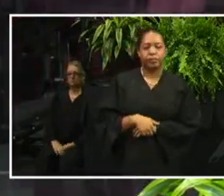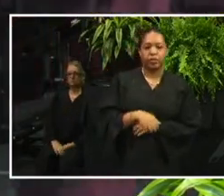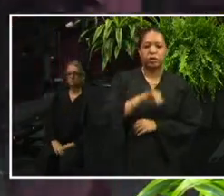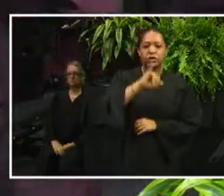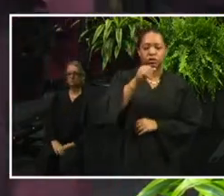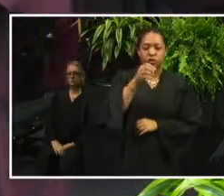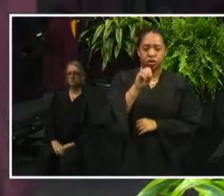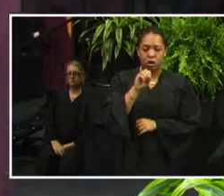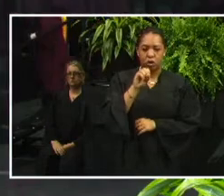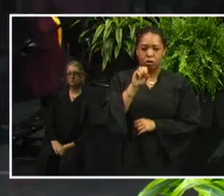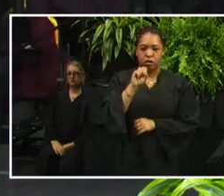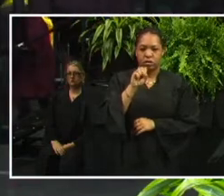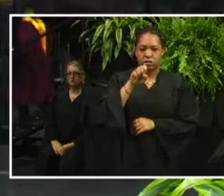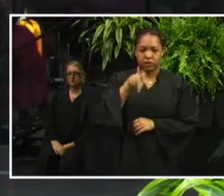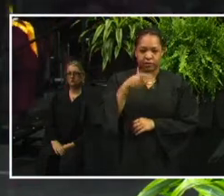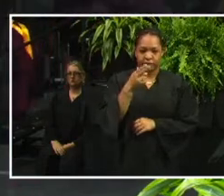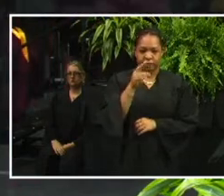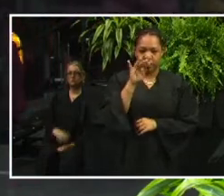Josephine Cecilia Bozeman.